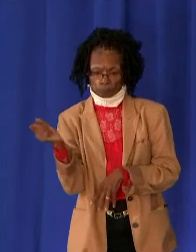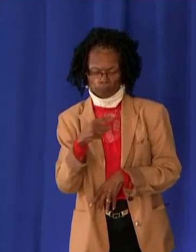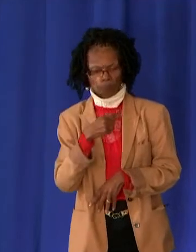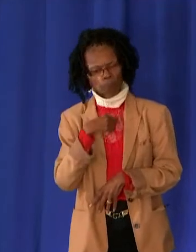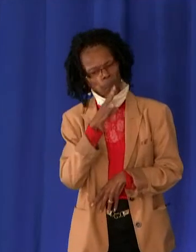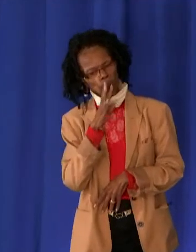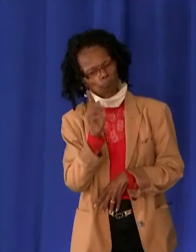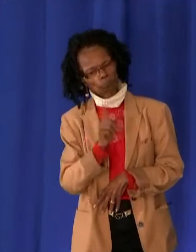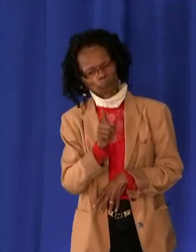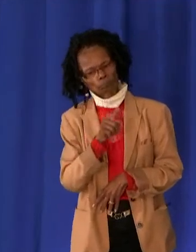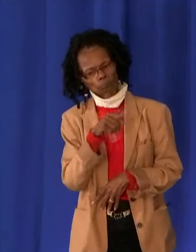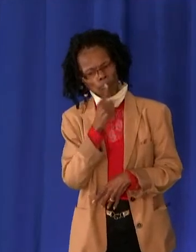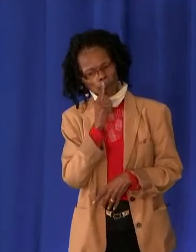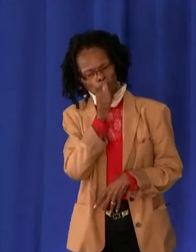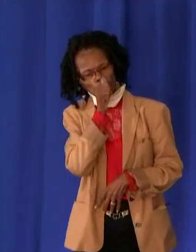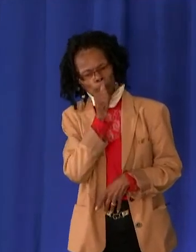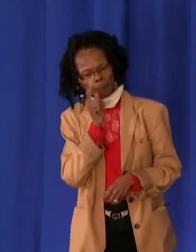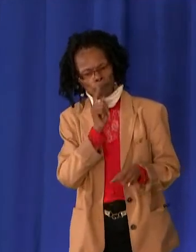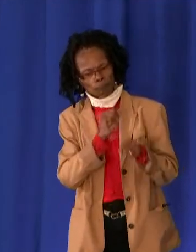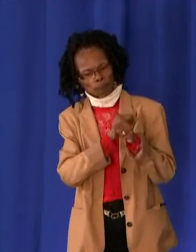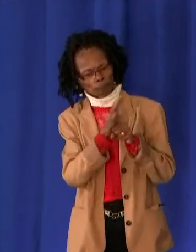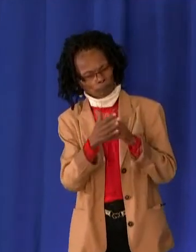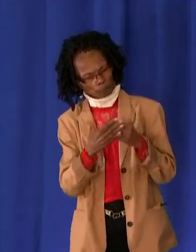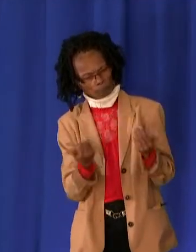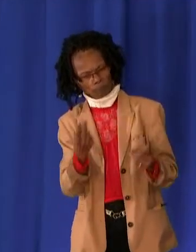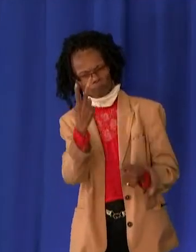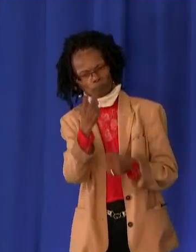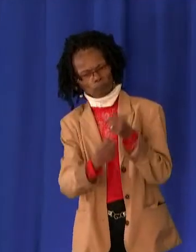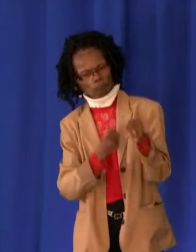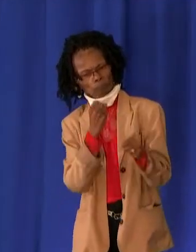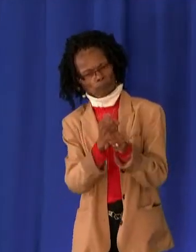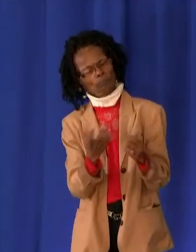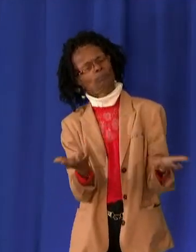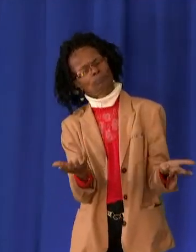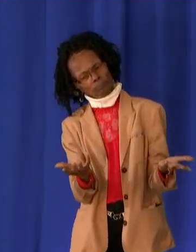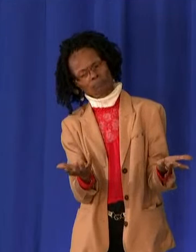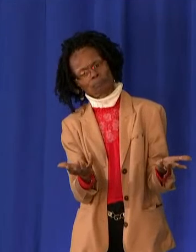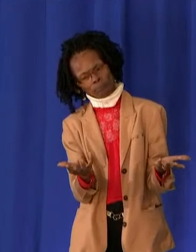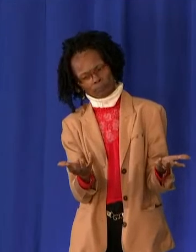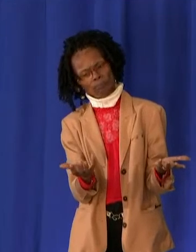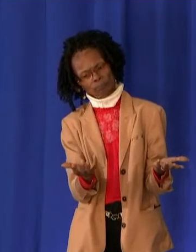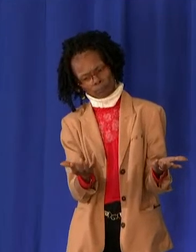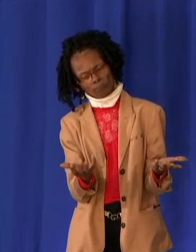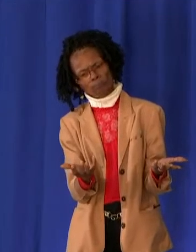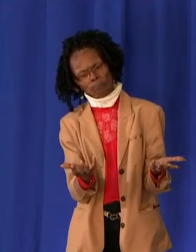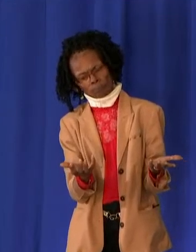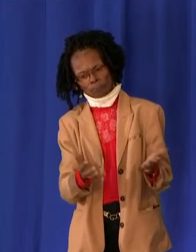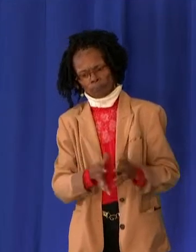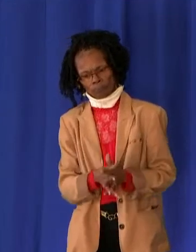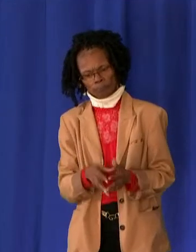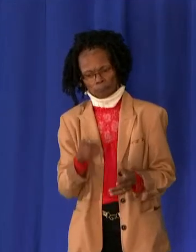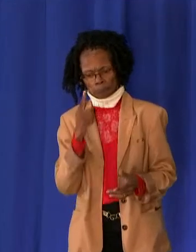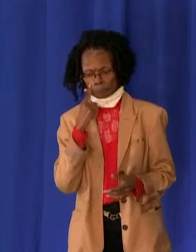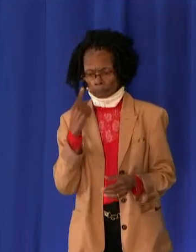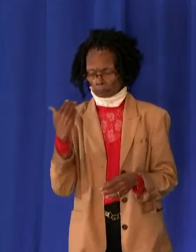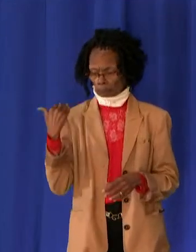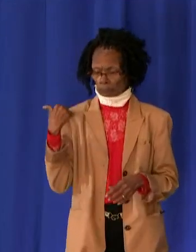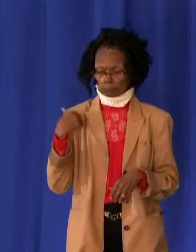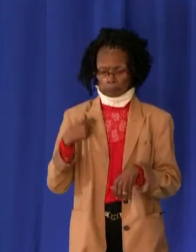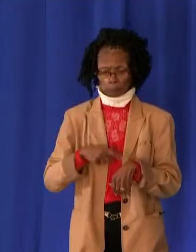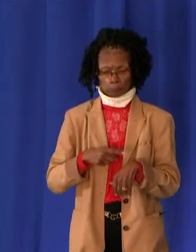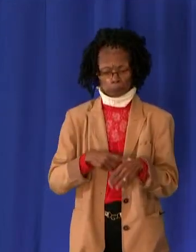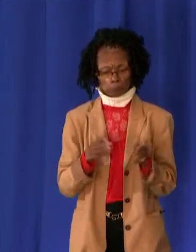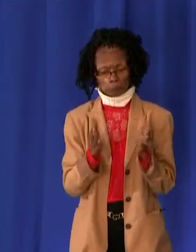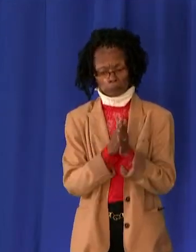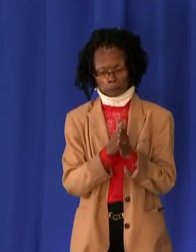for COVID. I guess we're almost like 2 years into this. Mm-hmm. And just as I think last time I asked Dr. Nesbitt or